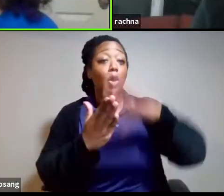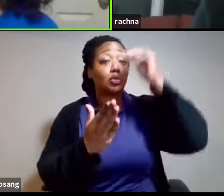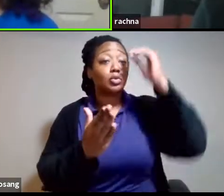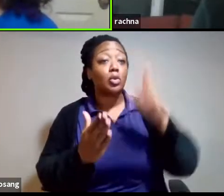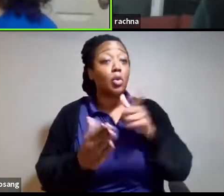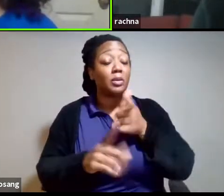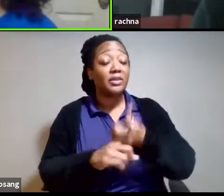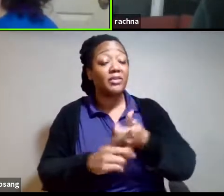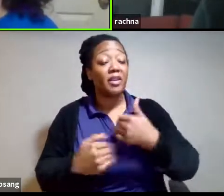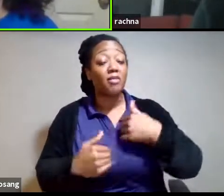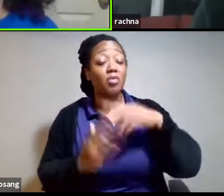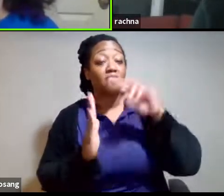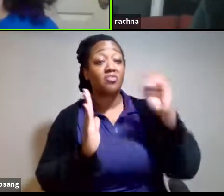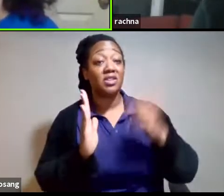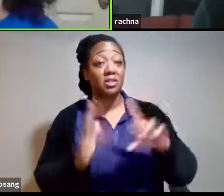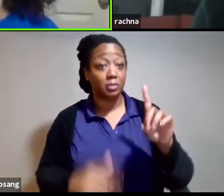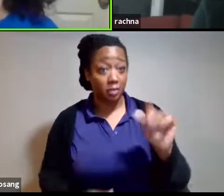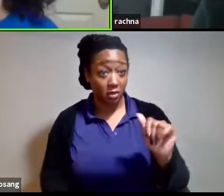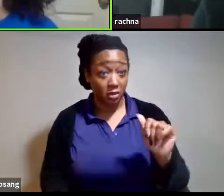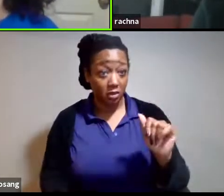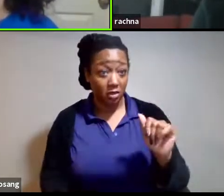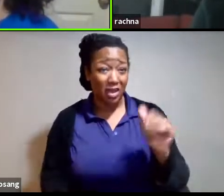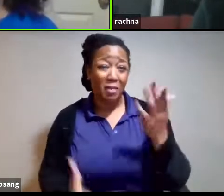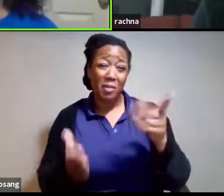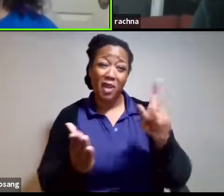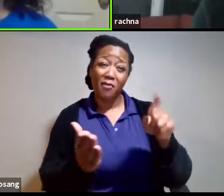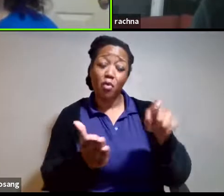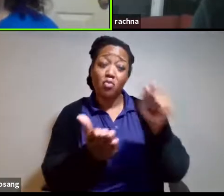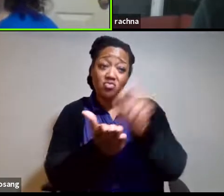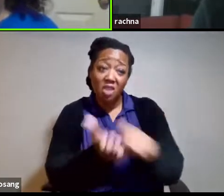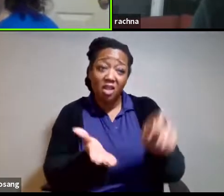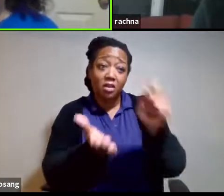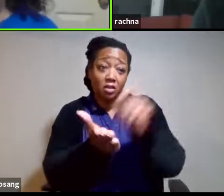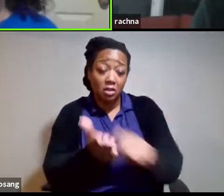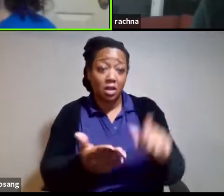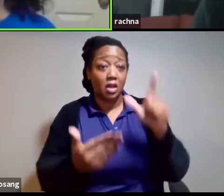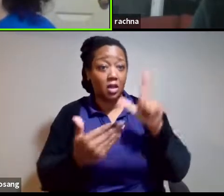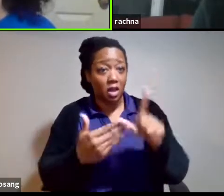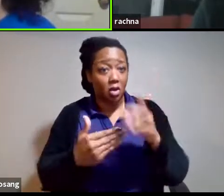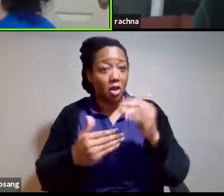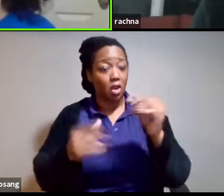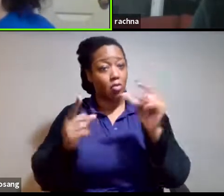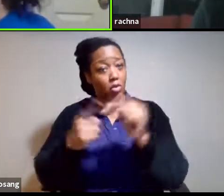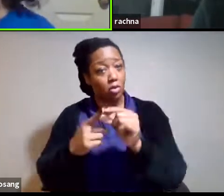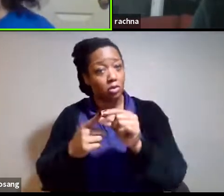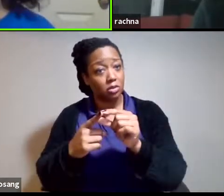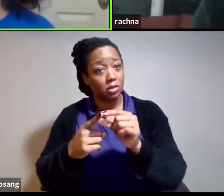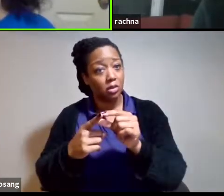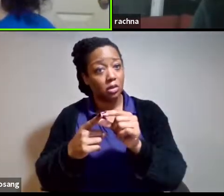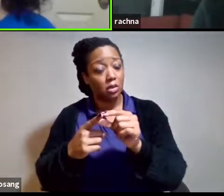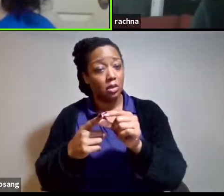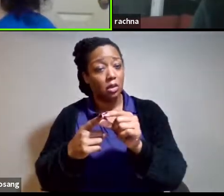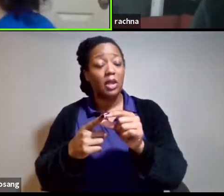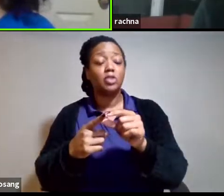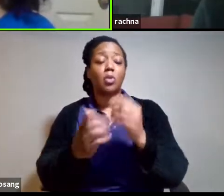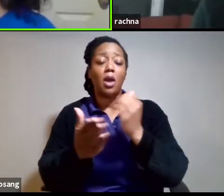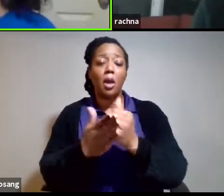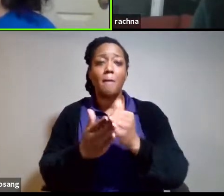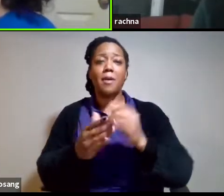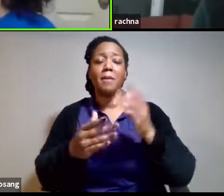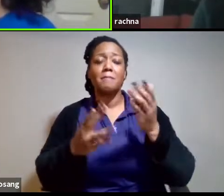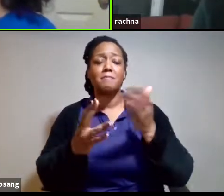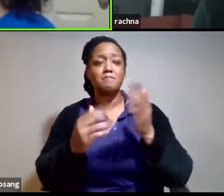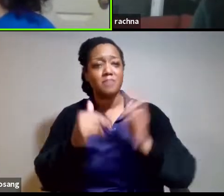may need to handwrite letters and words in terms of building neuropathways in their brains.